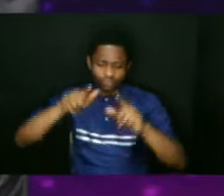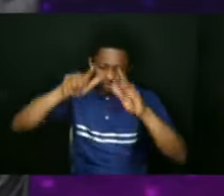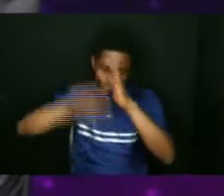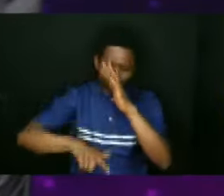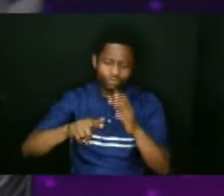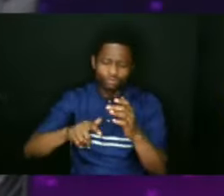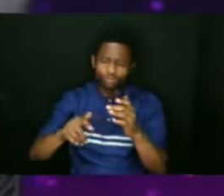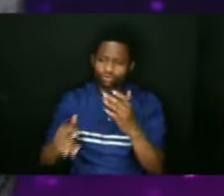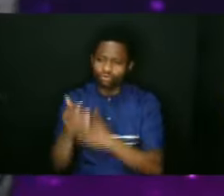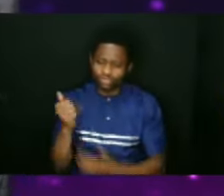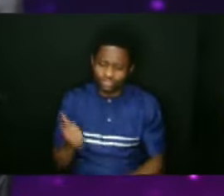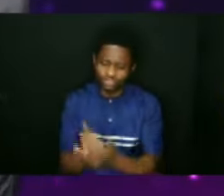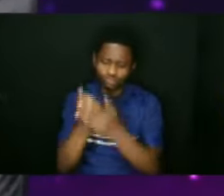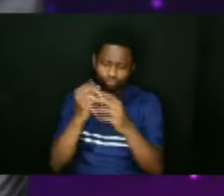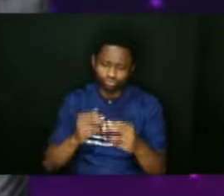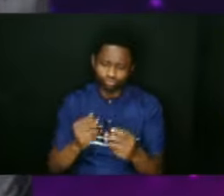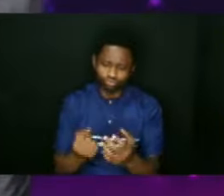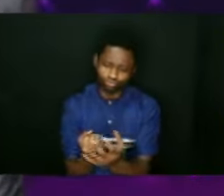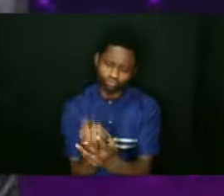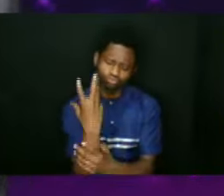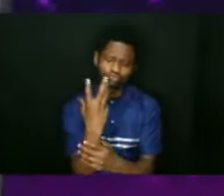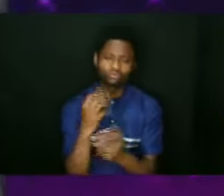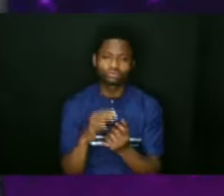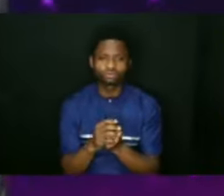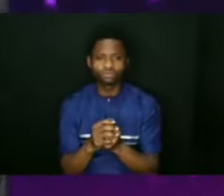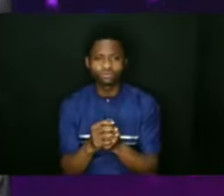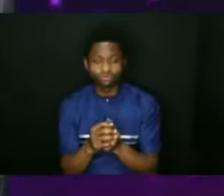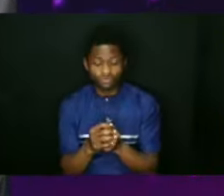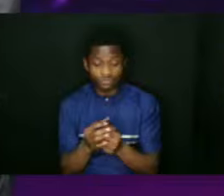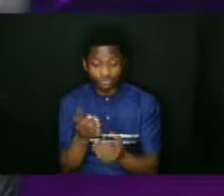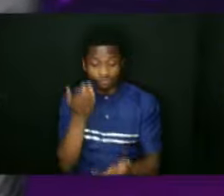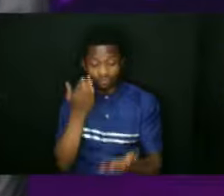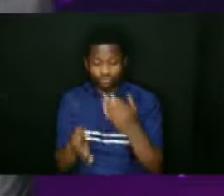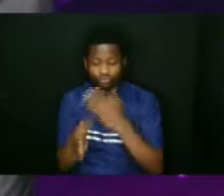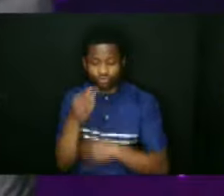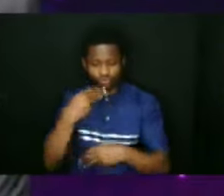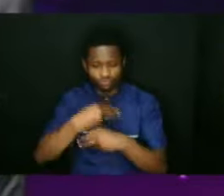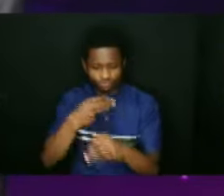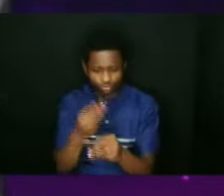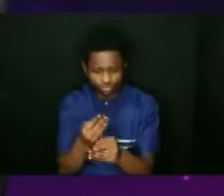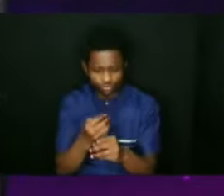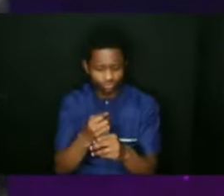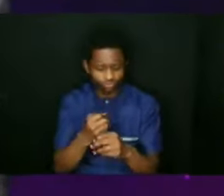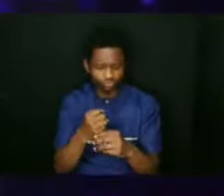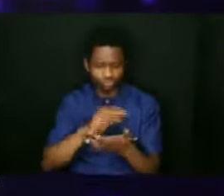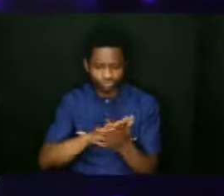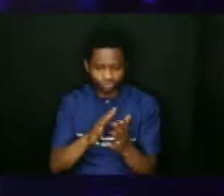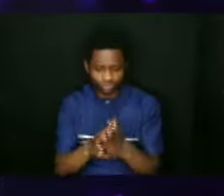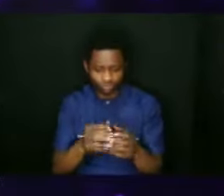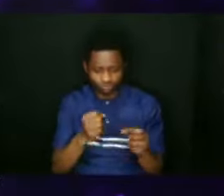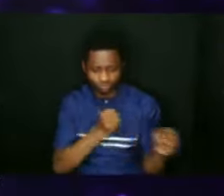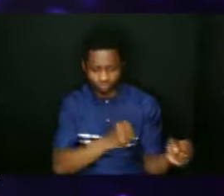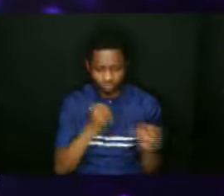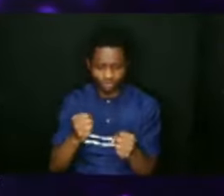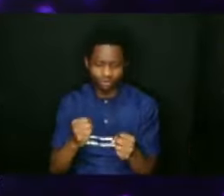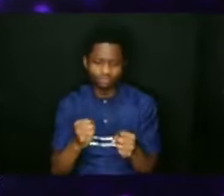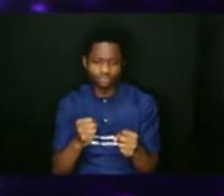May the Lord make you a step up transformer so that where you need to boost the voltage, you do